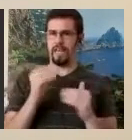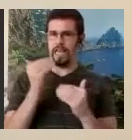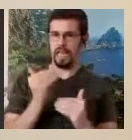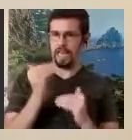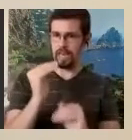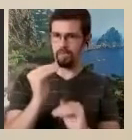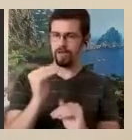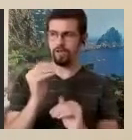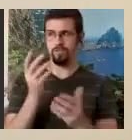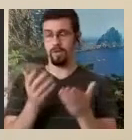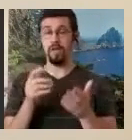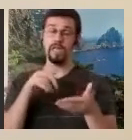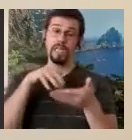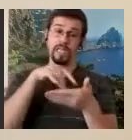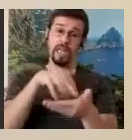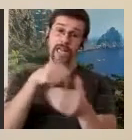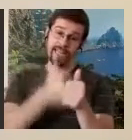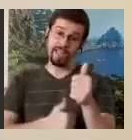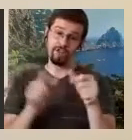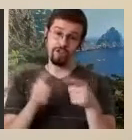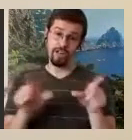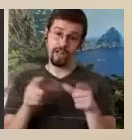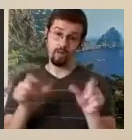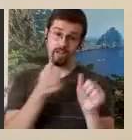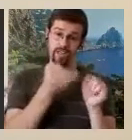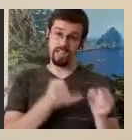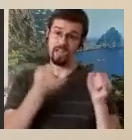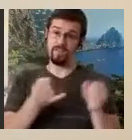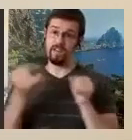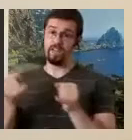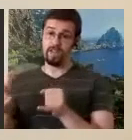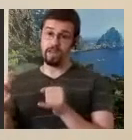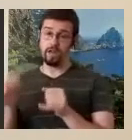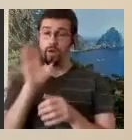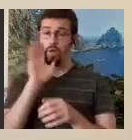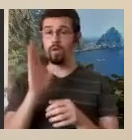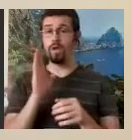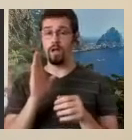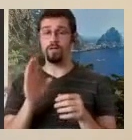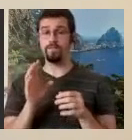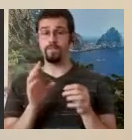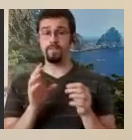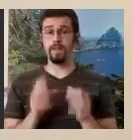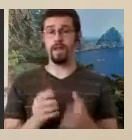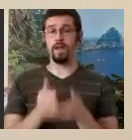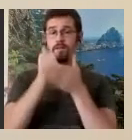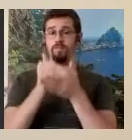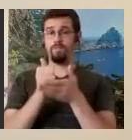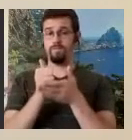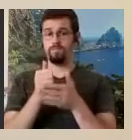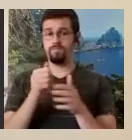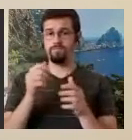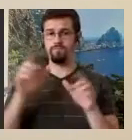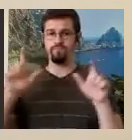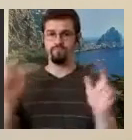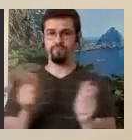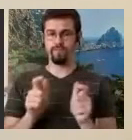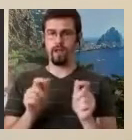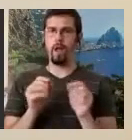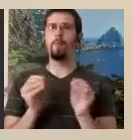studying each sign language individually will automatically reduce the glyph set much drastically, I